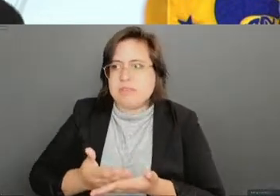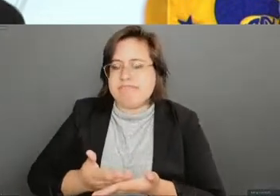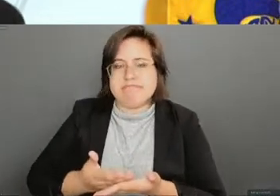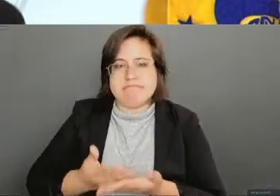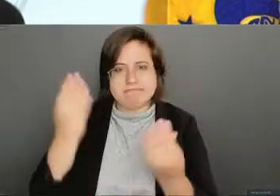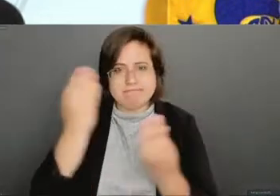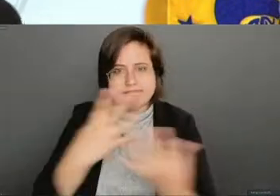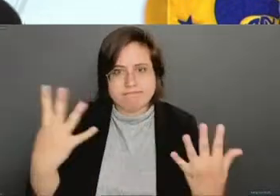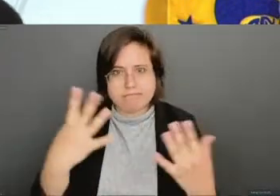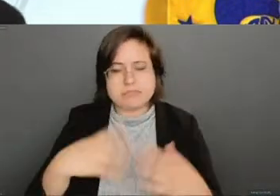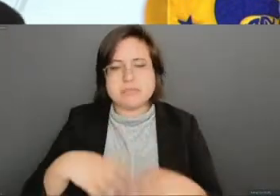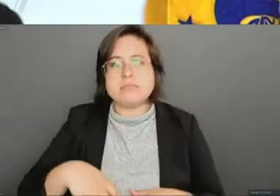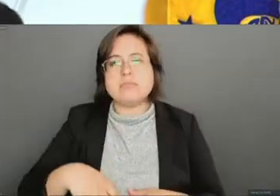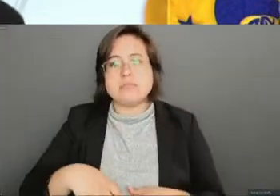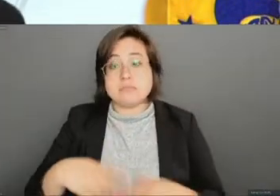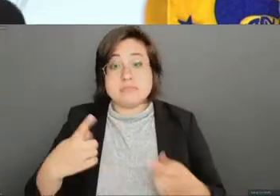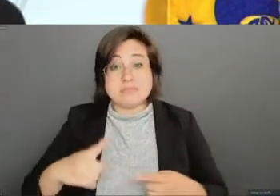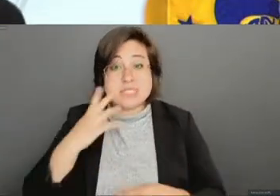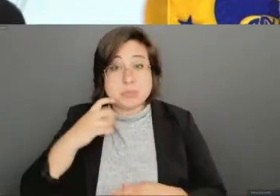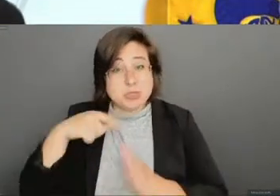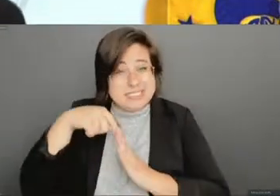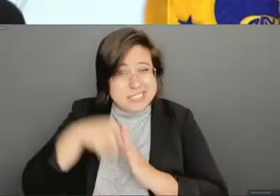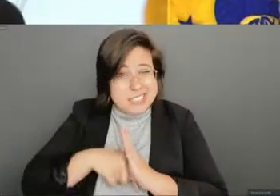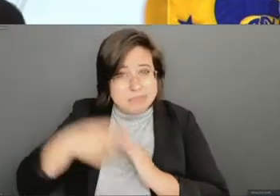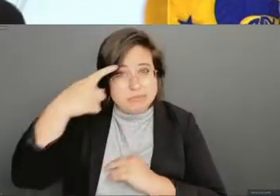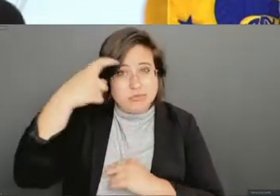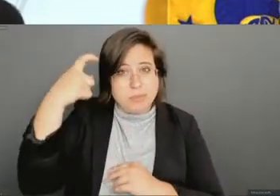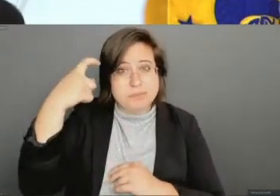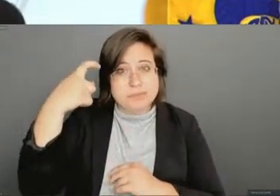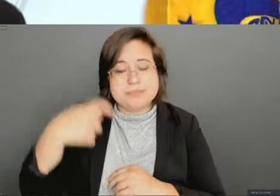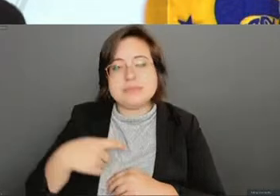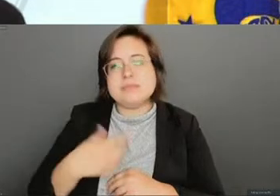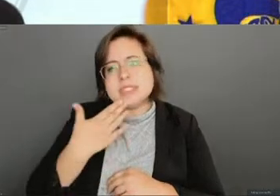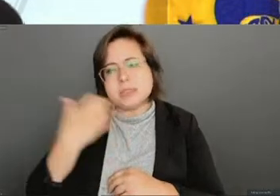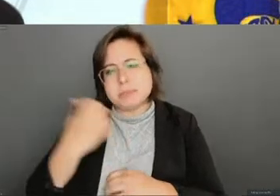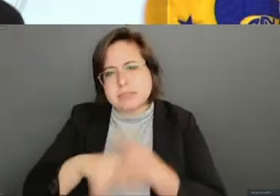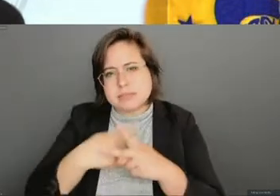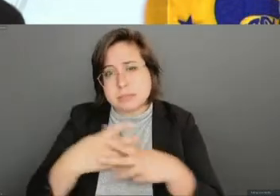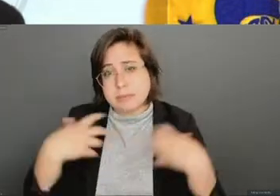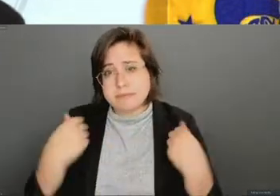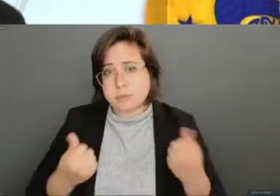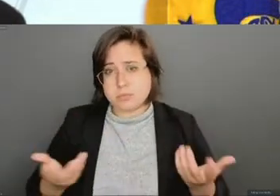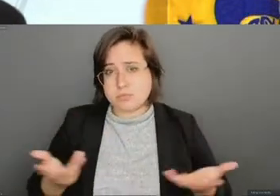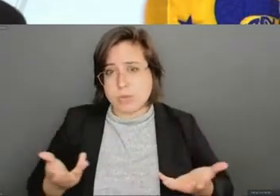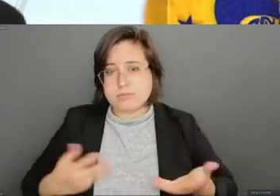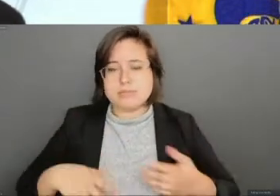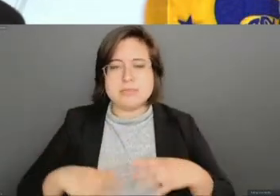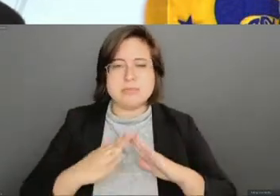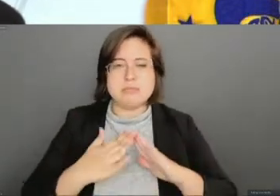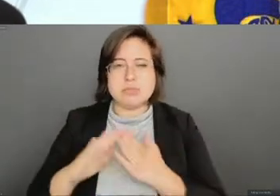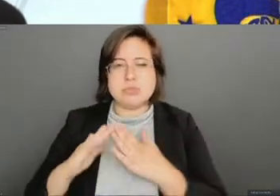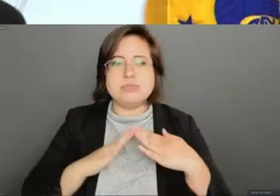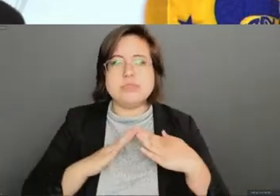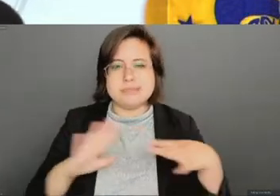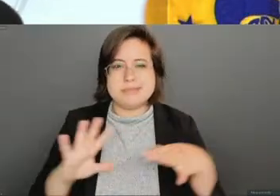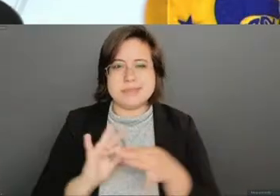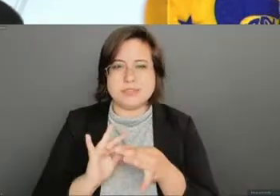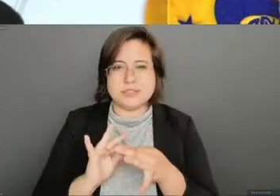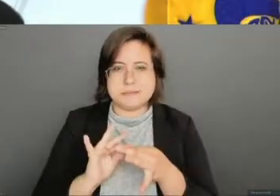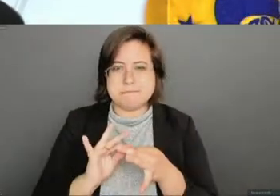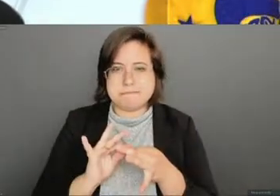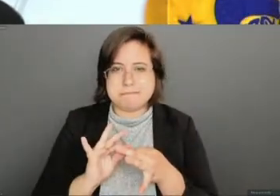of trauma, including deep trauma, one of the greatest sources of healing we have is actually community and connection. That it